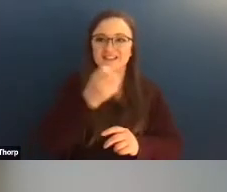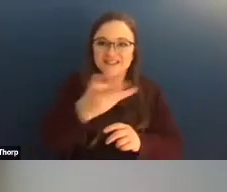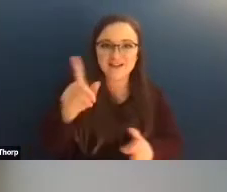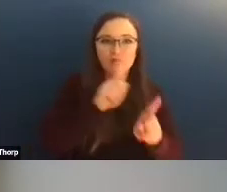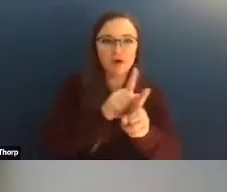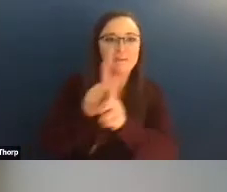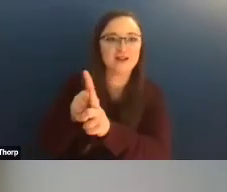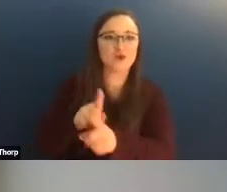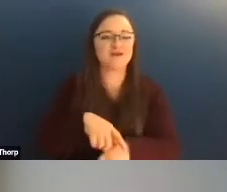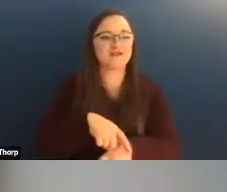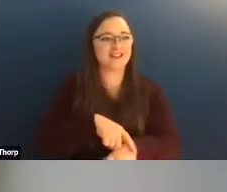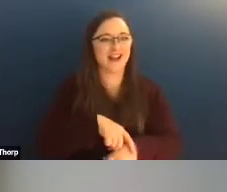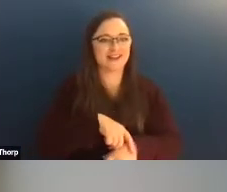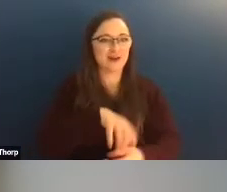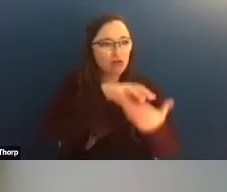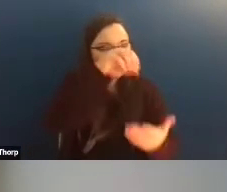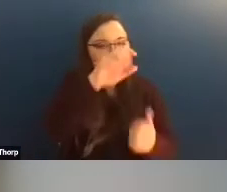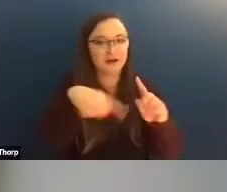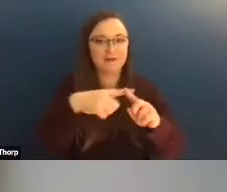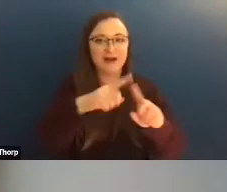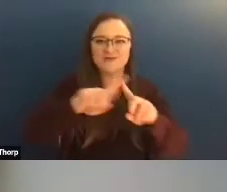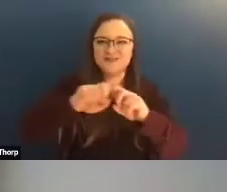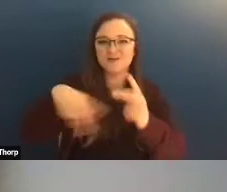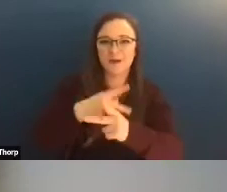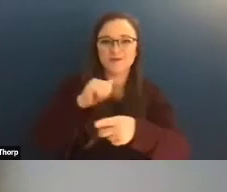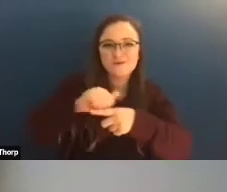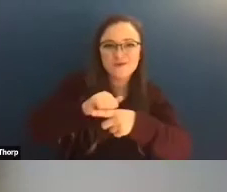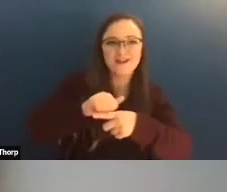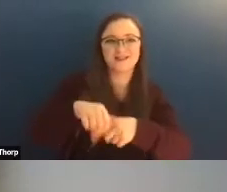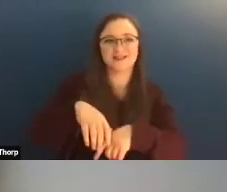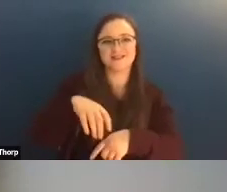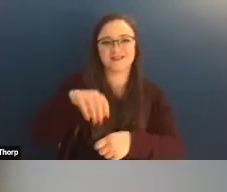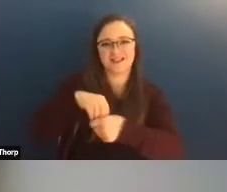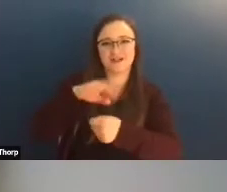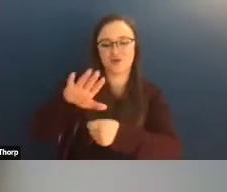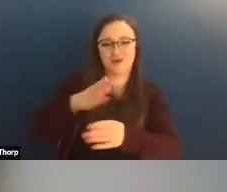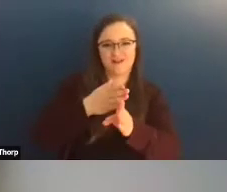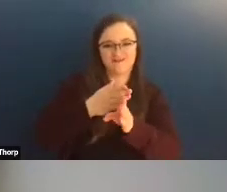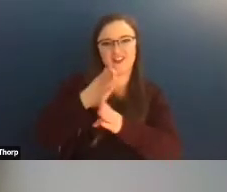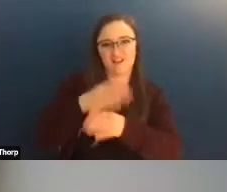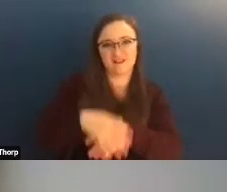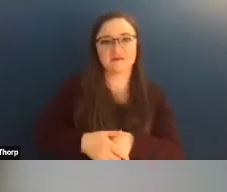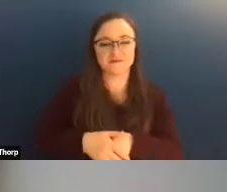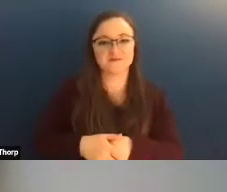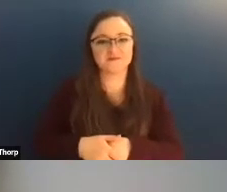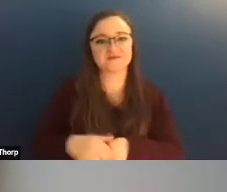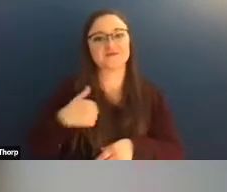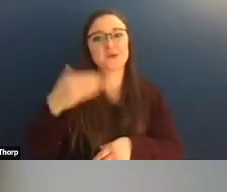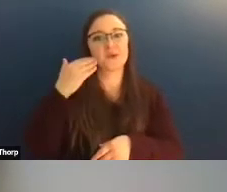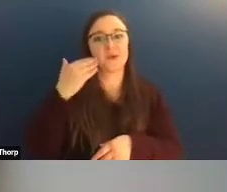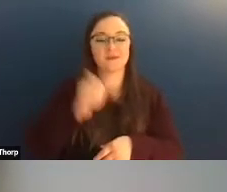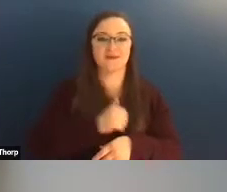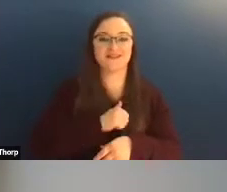different types of practice in your healthcare area of interest. I know as a dentist, if you